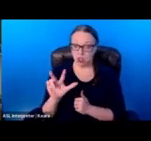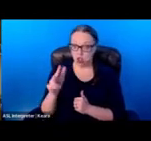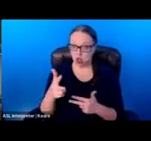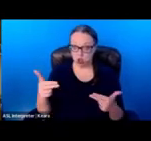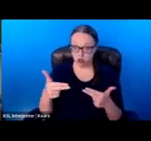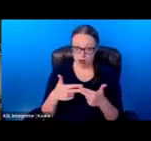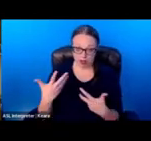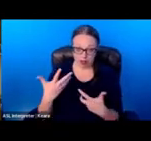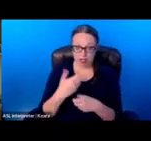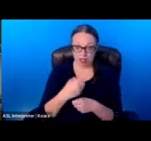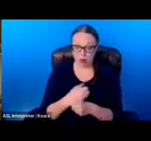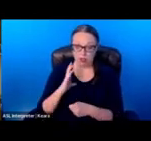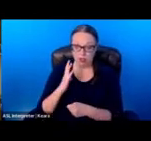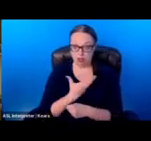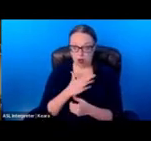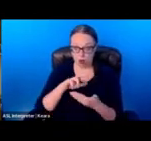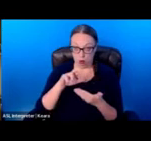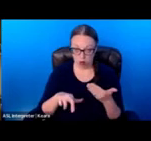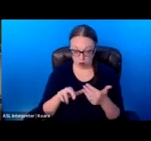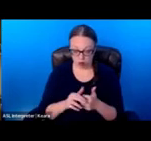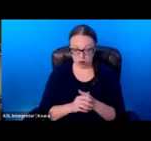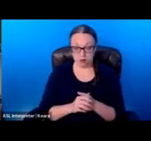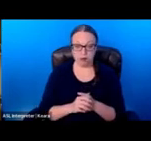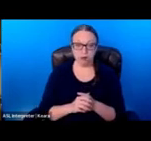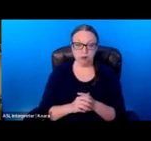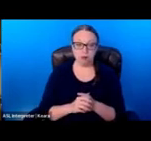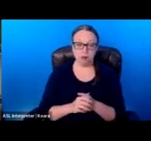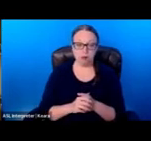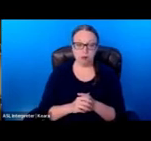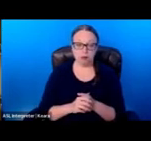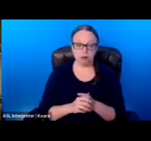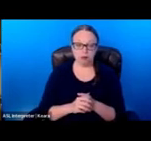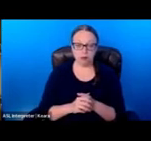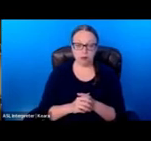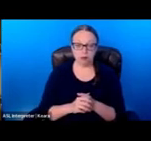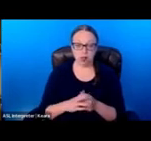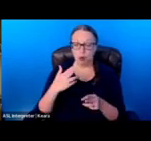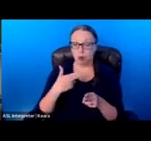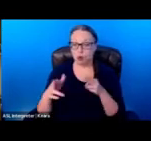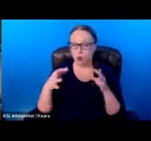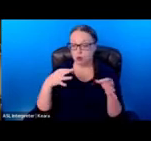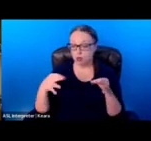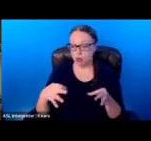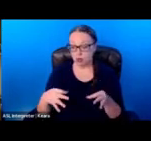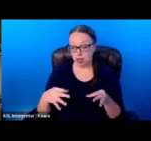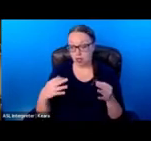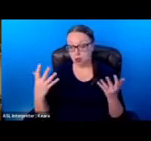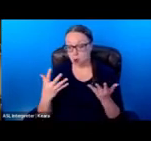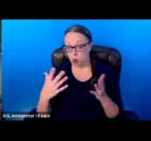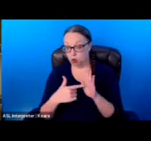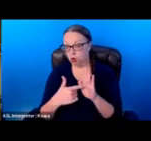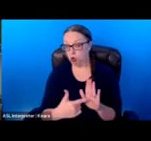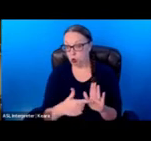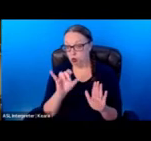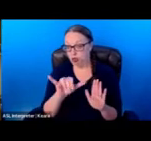summarizes our key descriptive findings. I will briefly orient you all to what is displayed in this